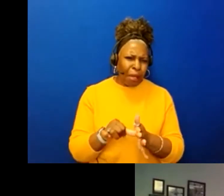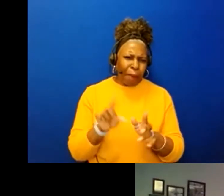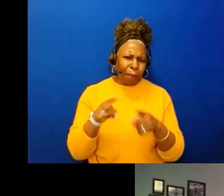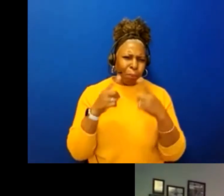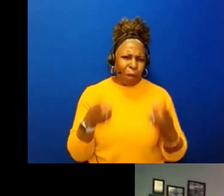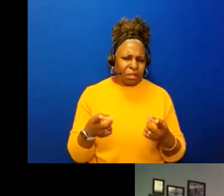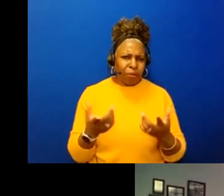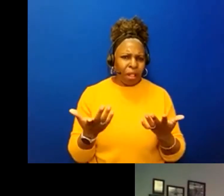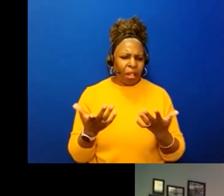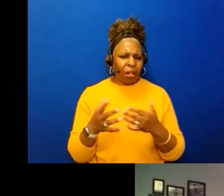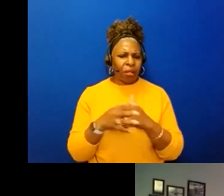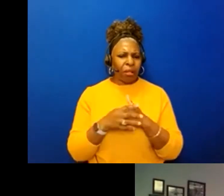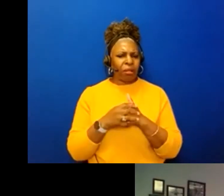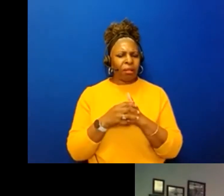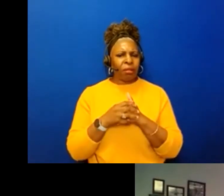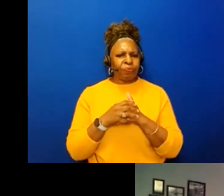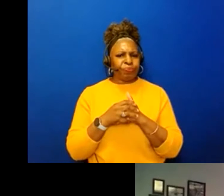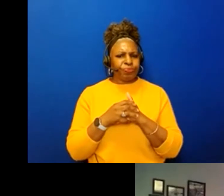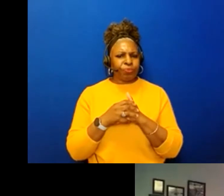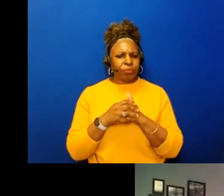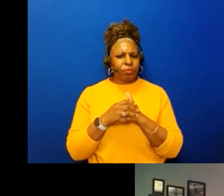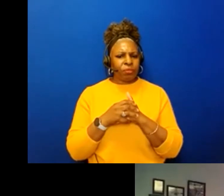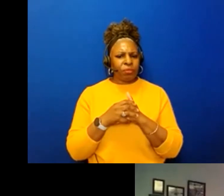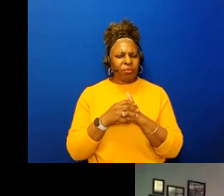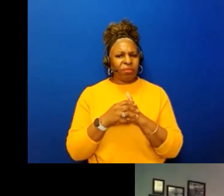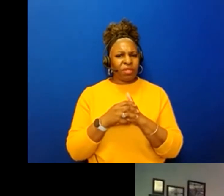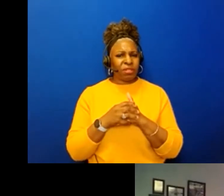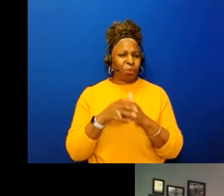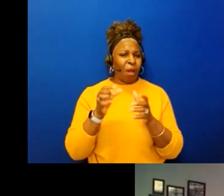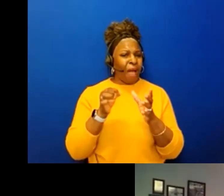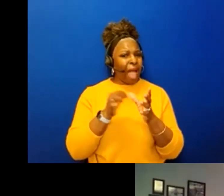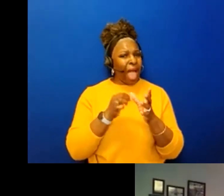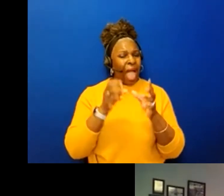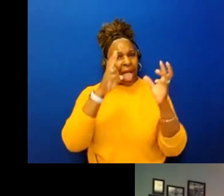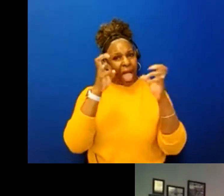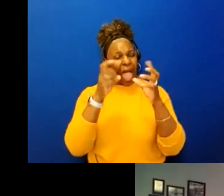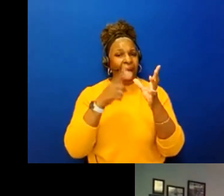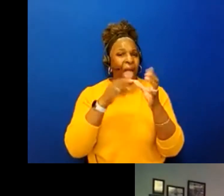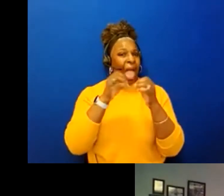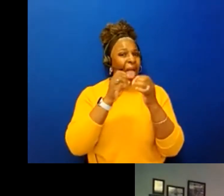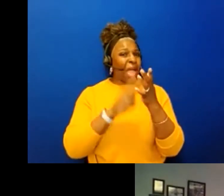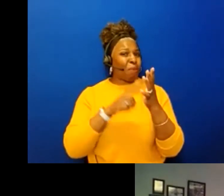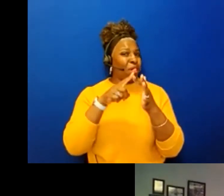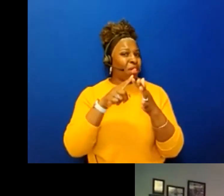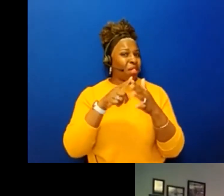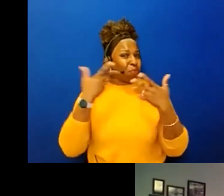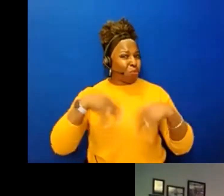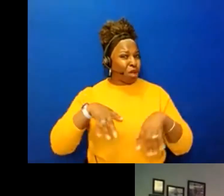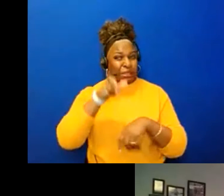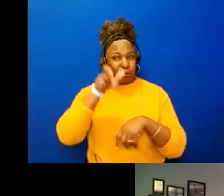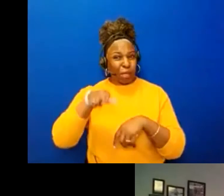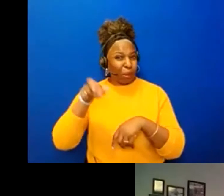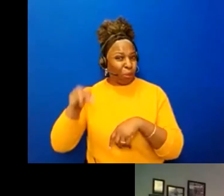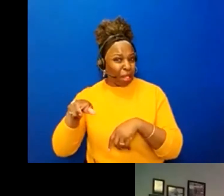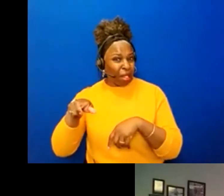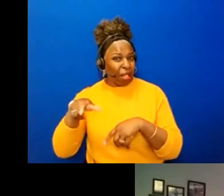actually, it's a pinnacle of able-bodied sport is the Olympics, and it's a pinnacle for athletes with disabilities to go to the Paralympics. So